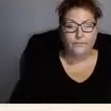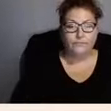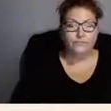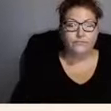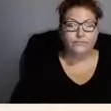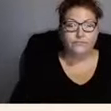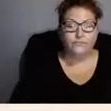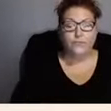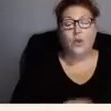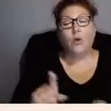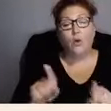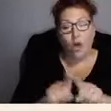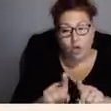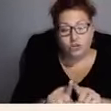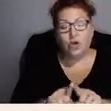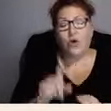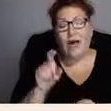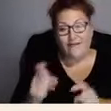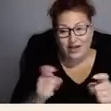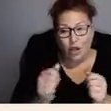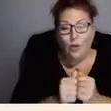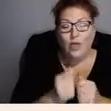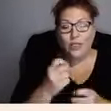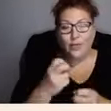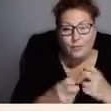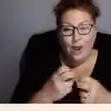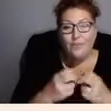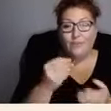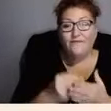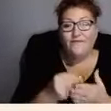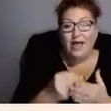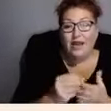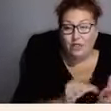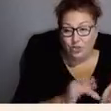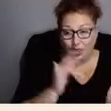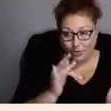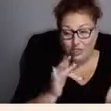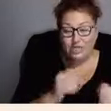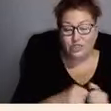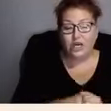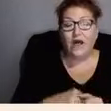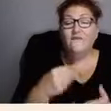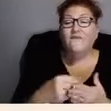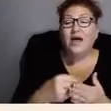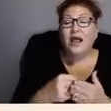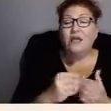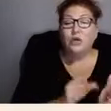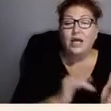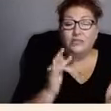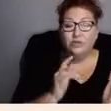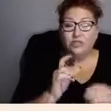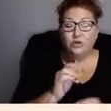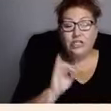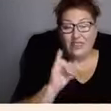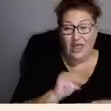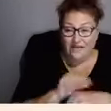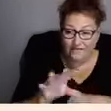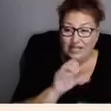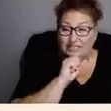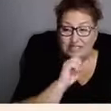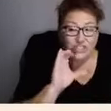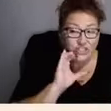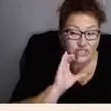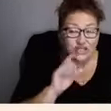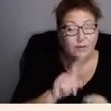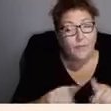We also have to deal with the issue of financial exploitation. The financial exploitation affects senior citizens, but it